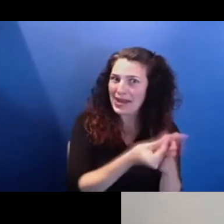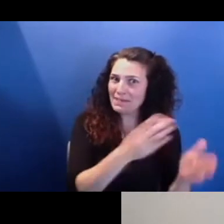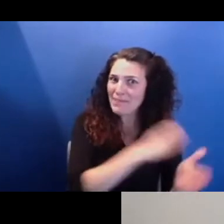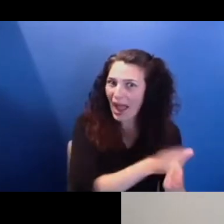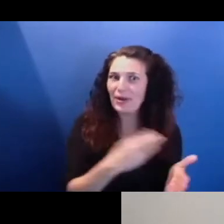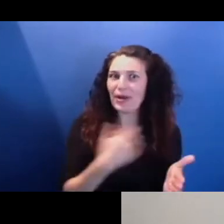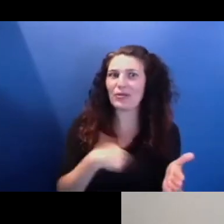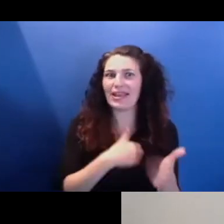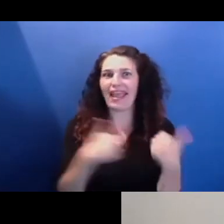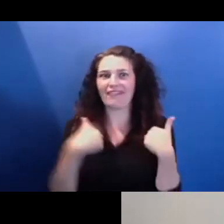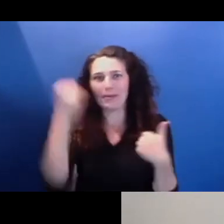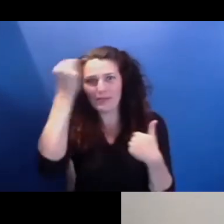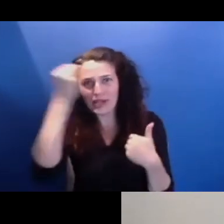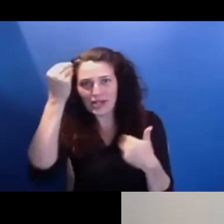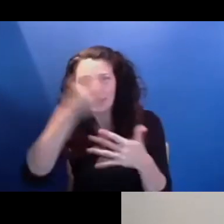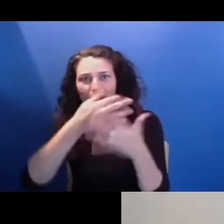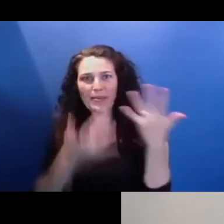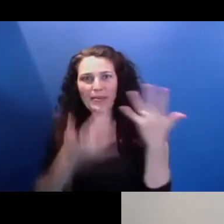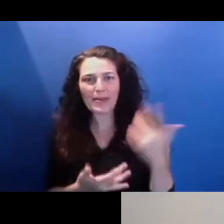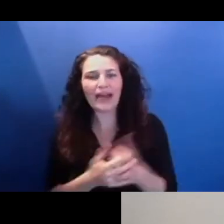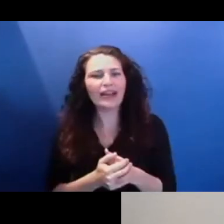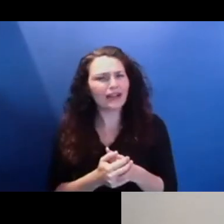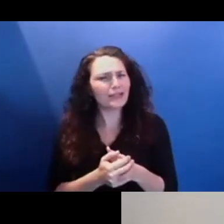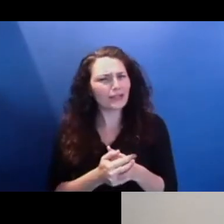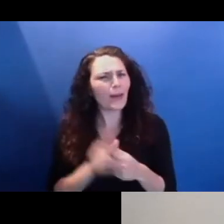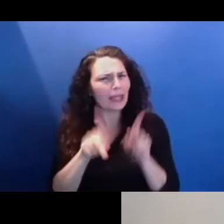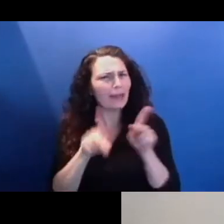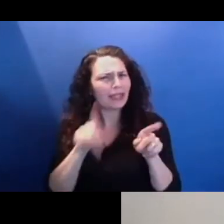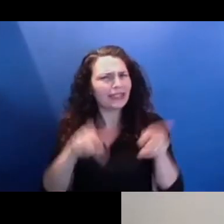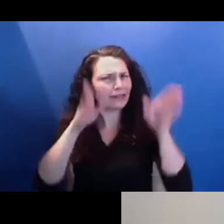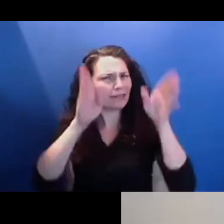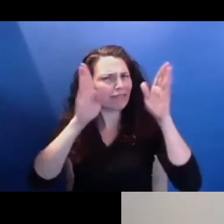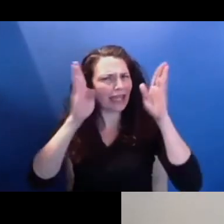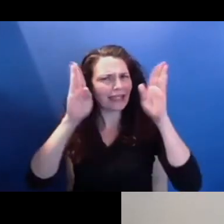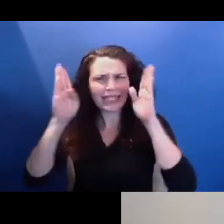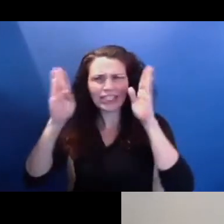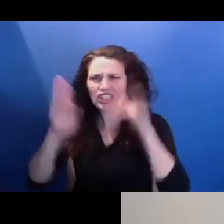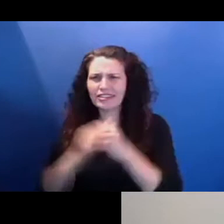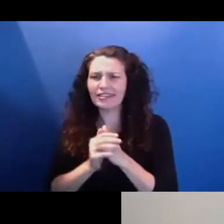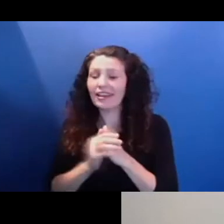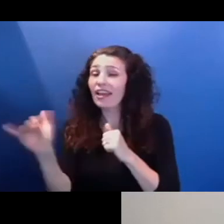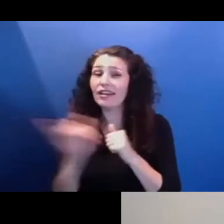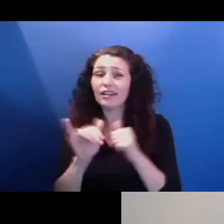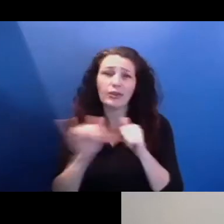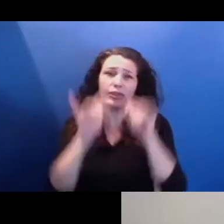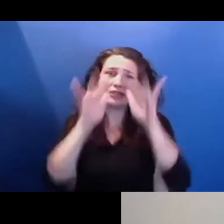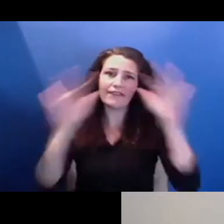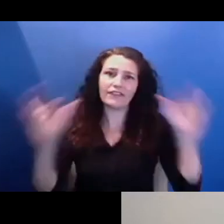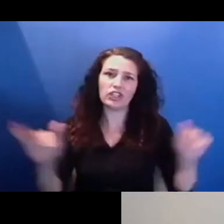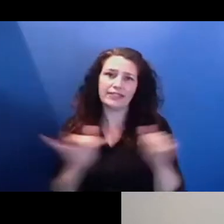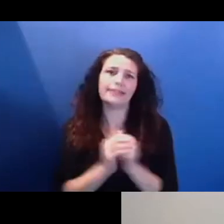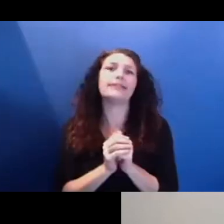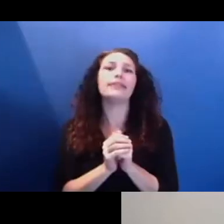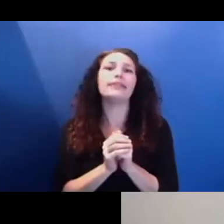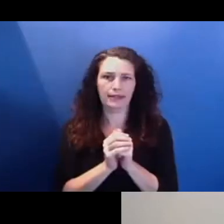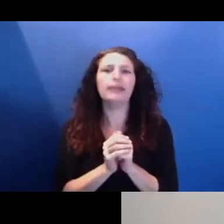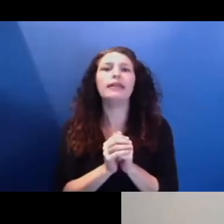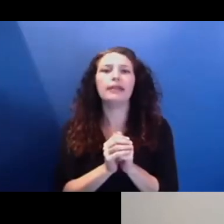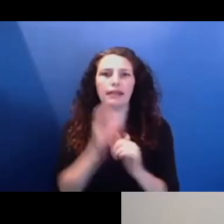that conversation that so often we're left out with diversity conversations. Disability is a part